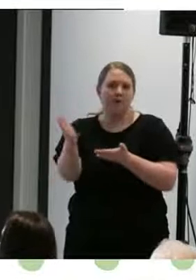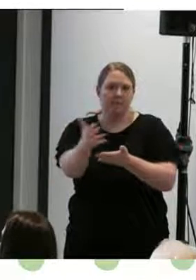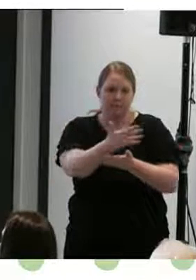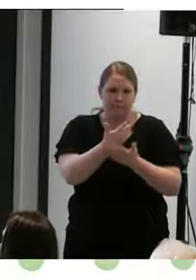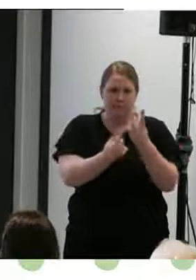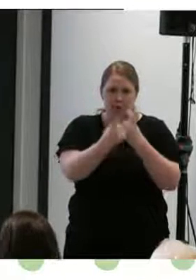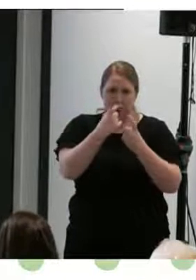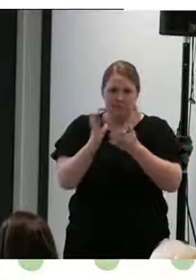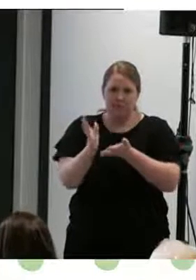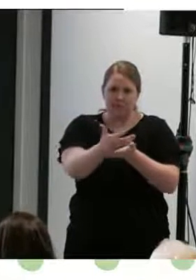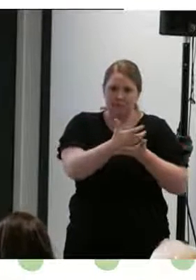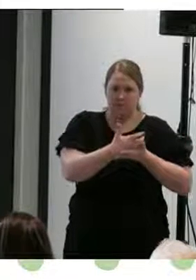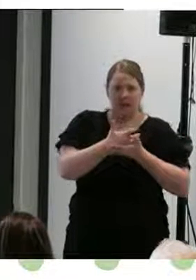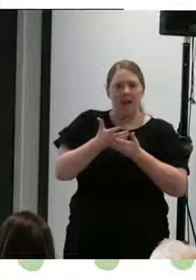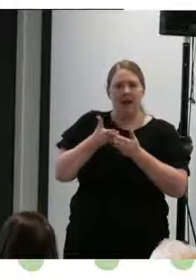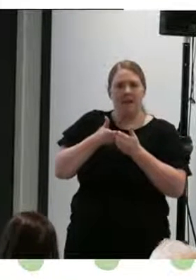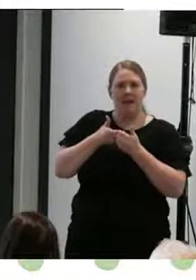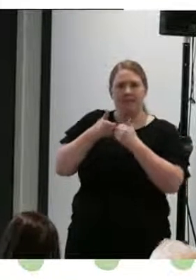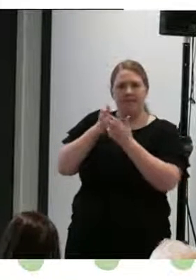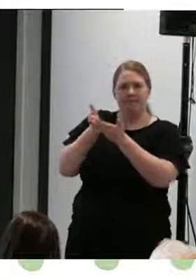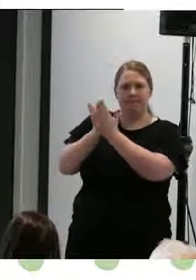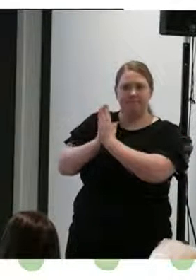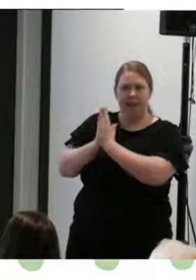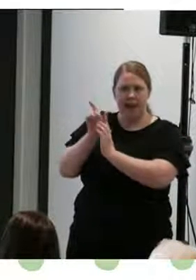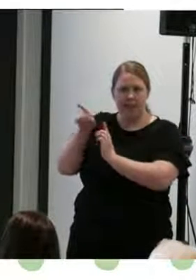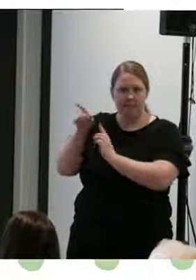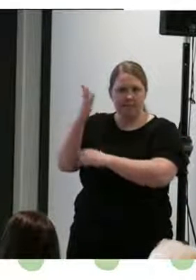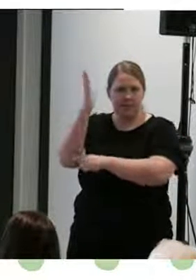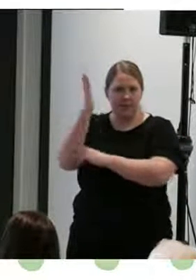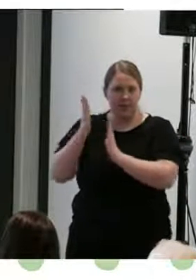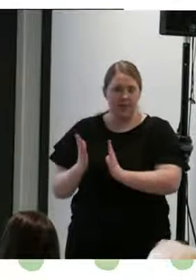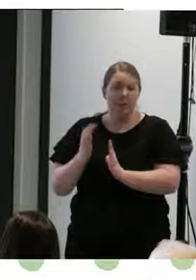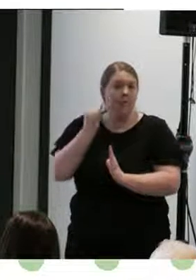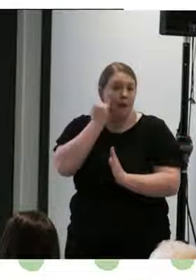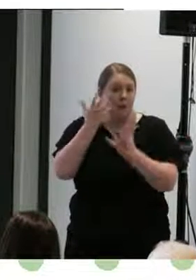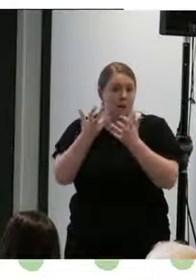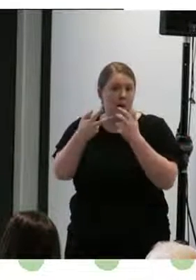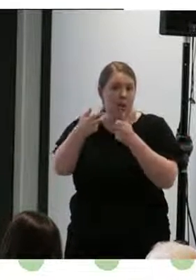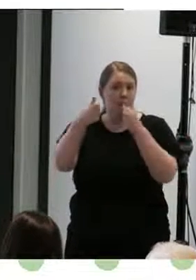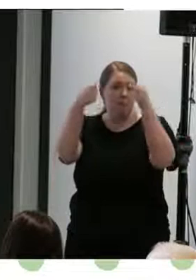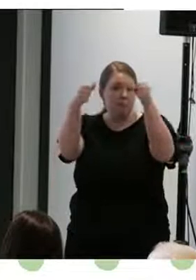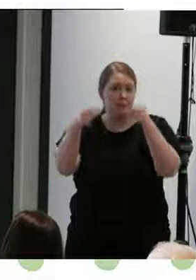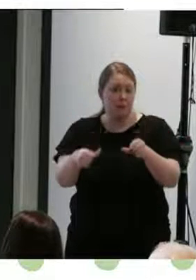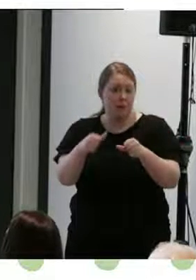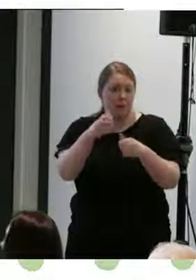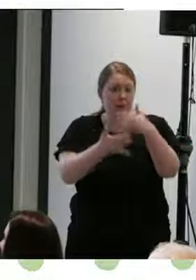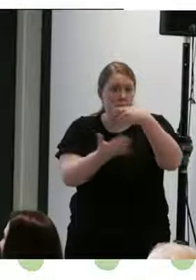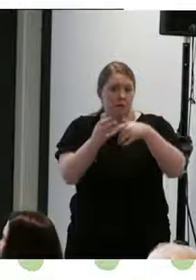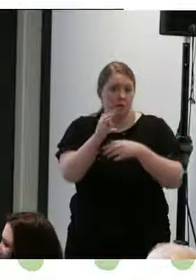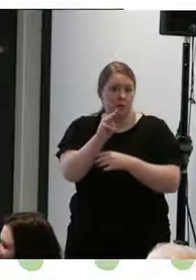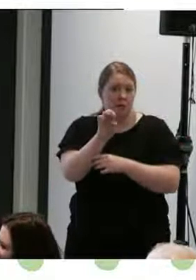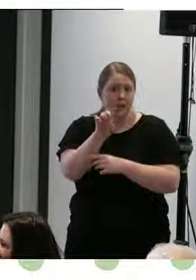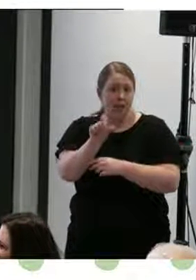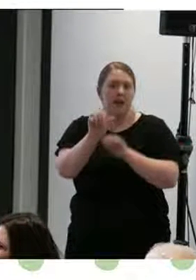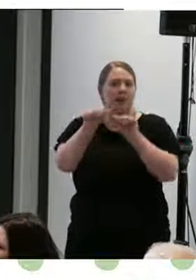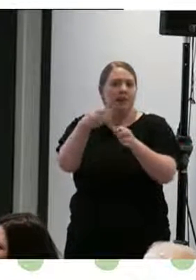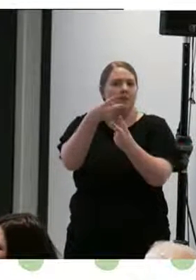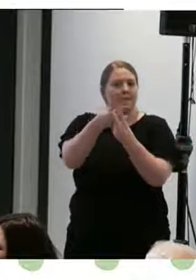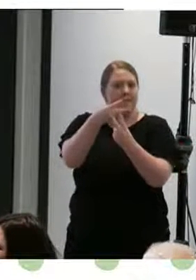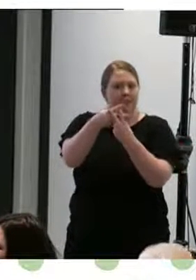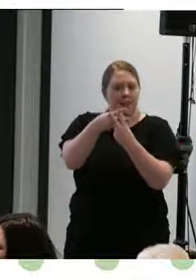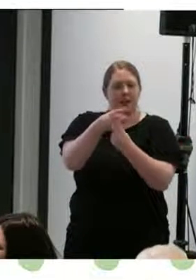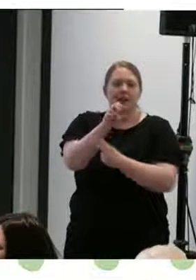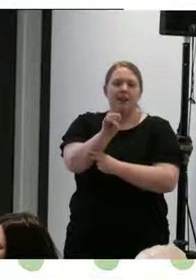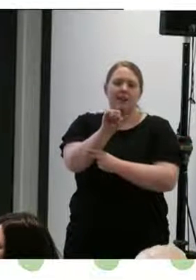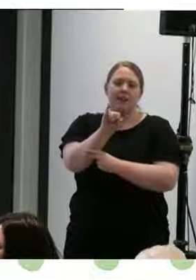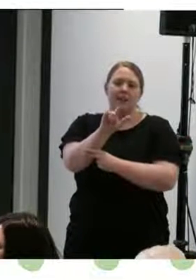post about the event on social media, which I encourage, please use the hashtag Silva@Sussman, which is on the screen. We